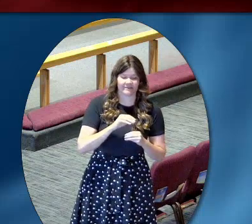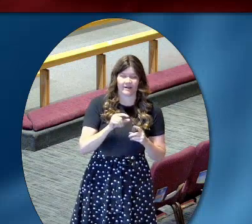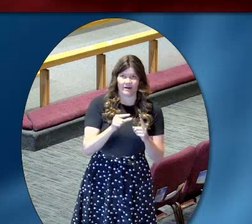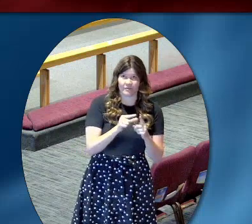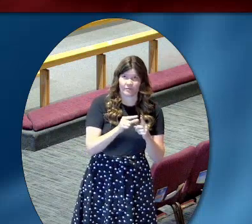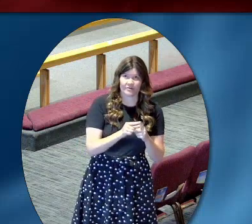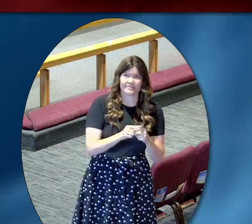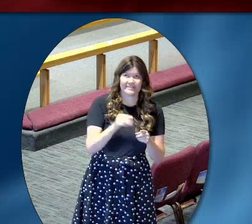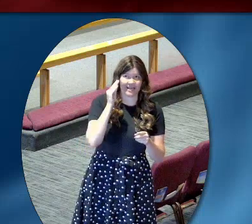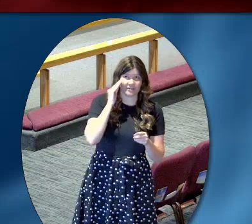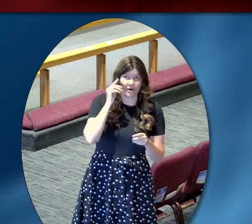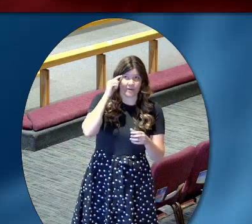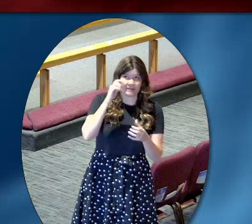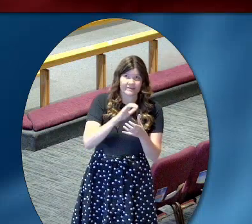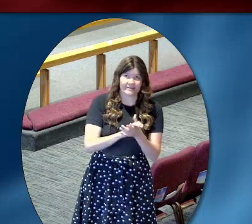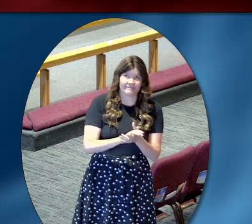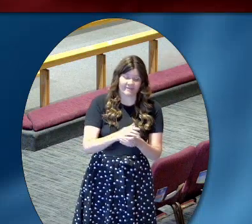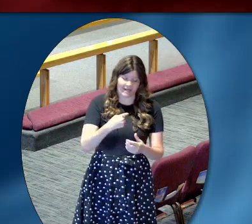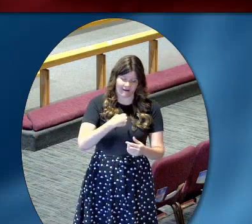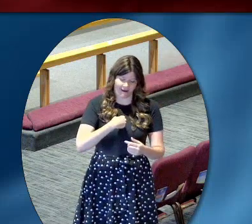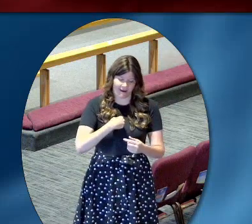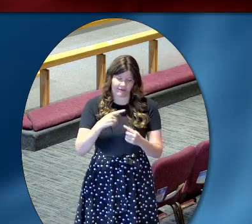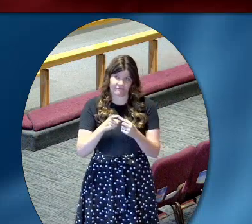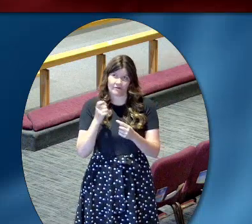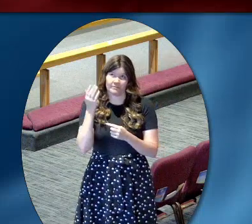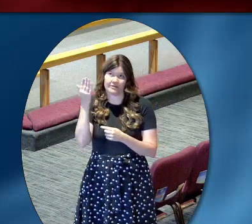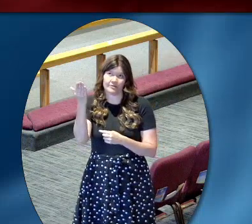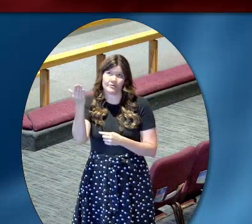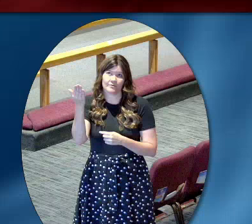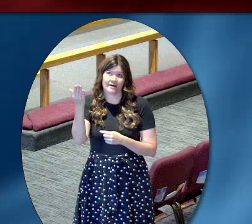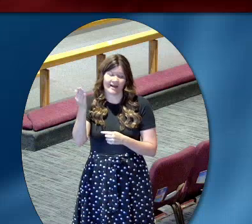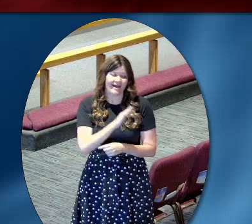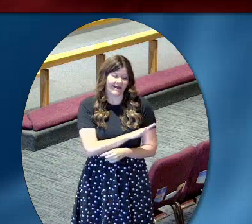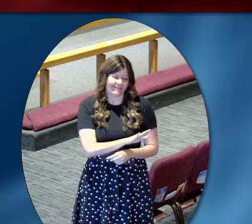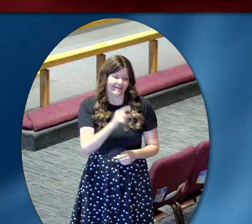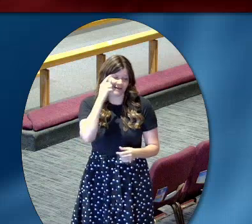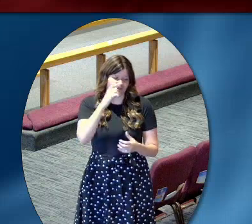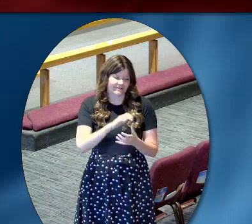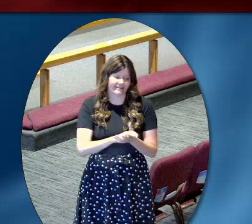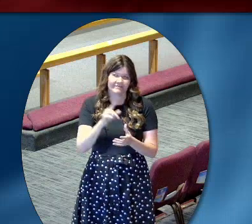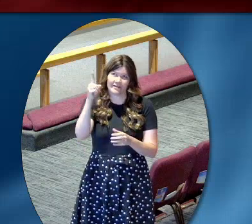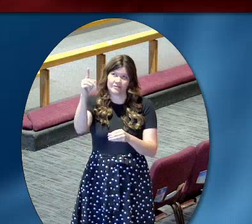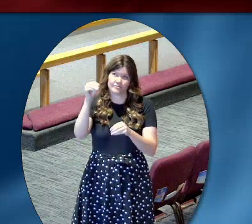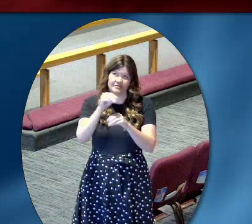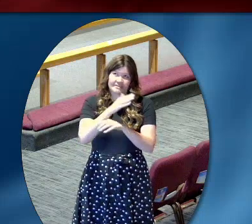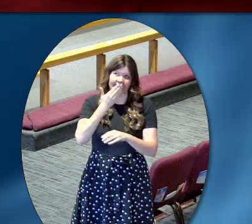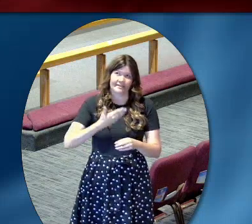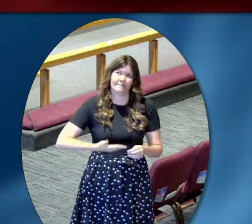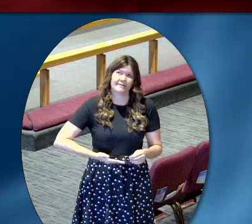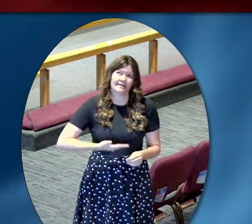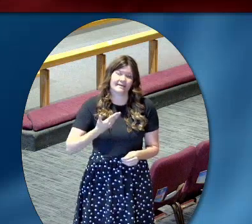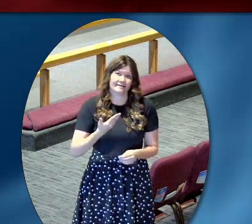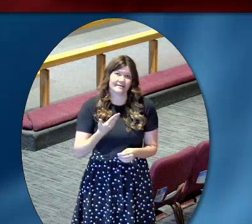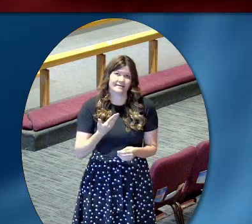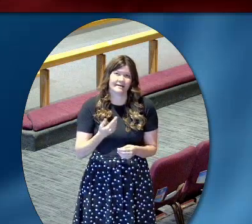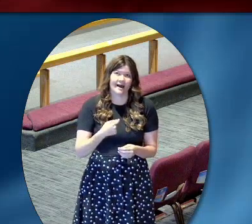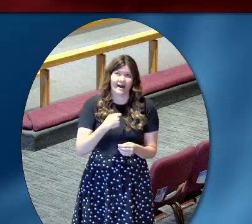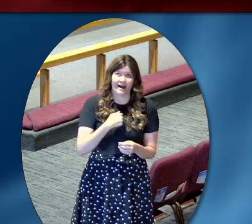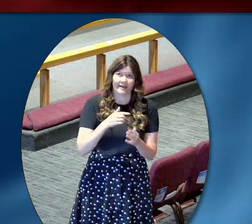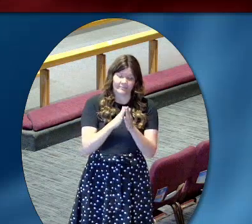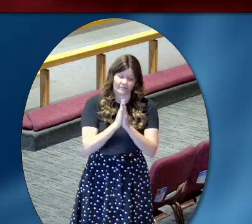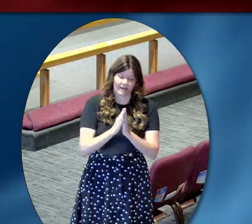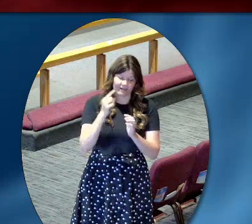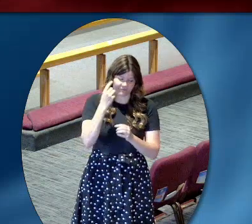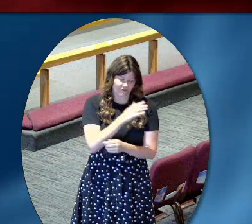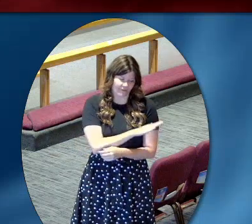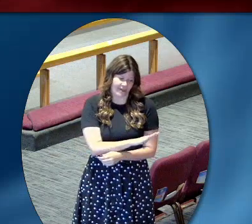in truth that I came from you. And they have believed that you sent me. I am praying for